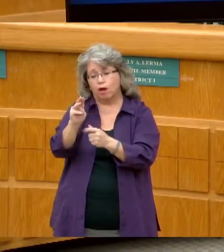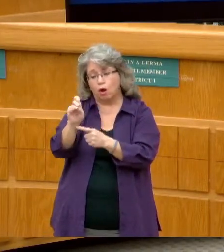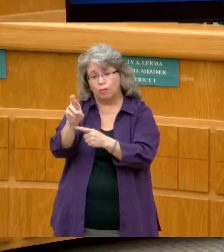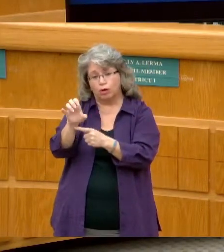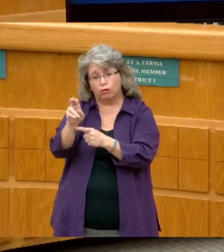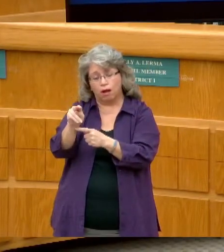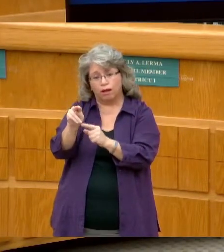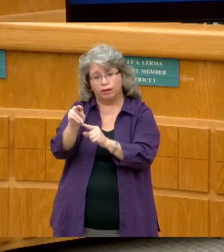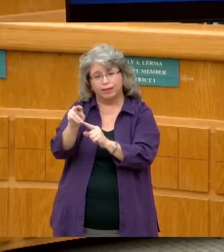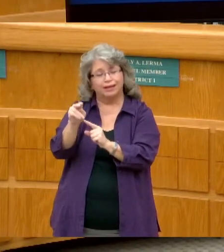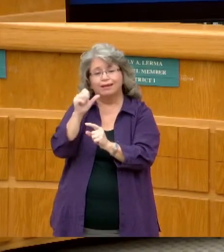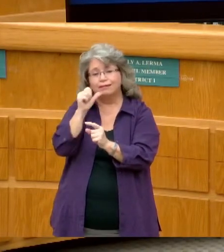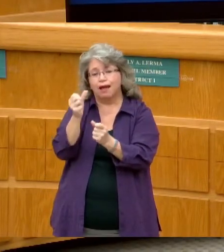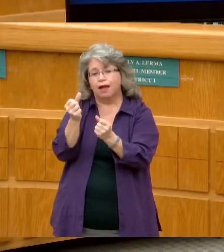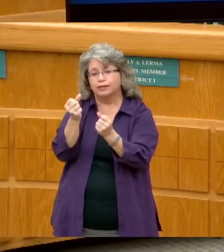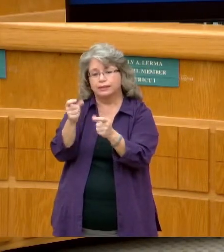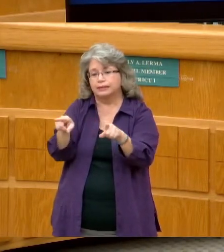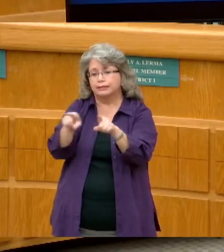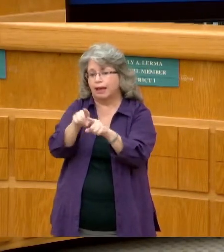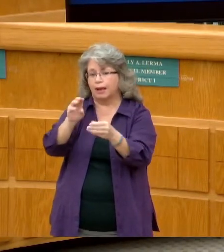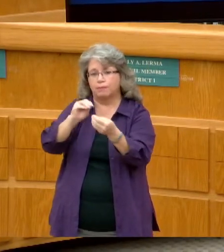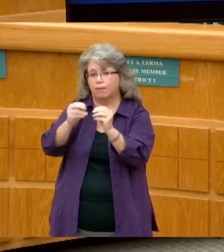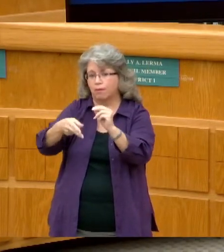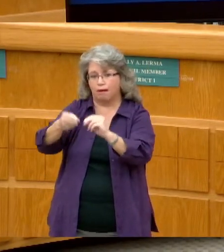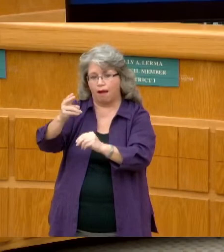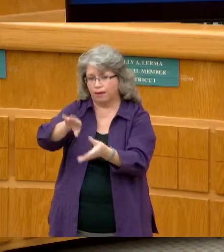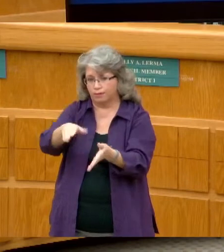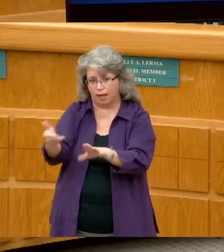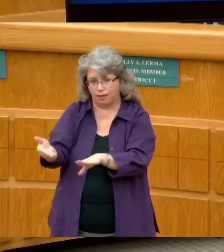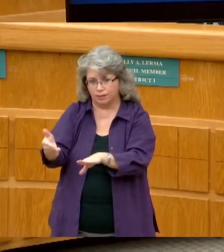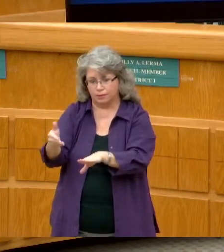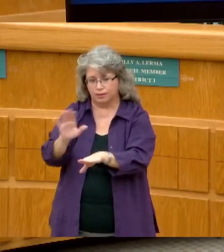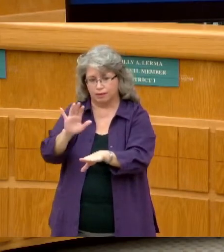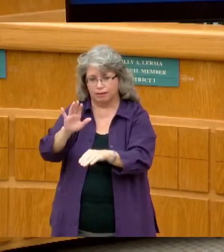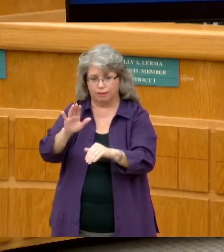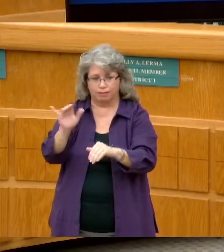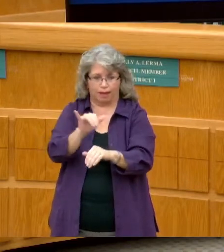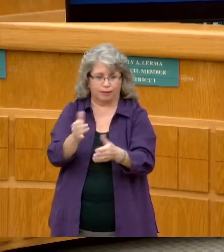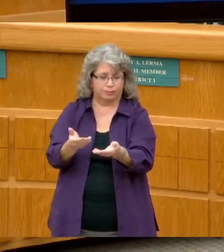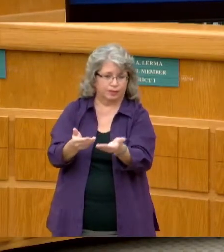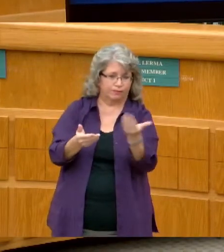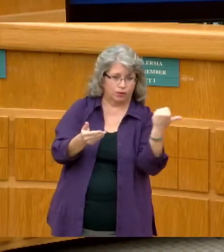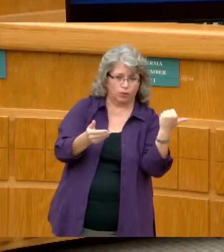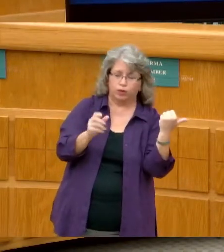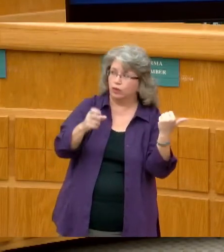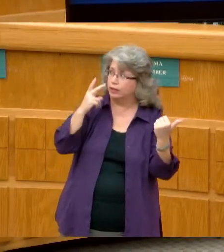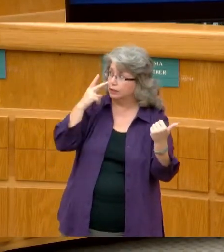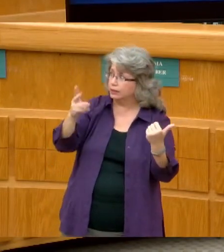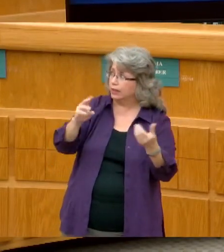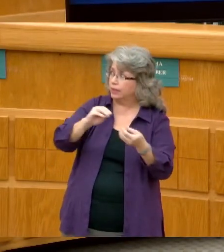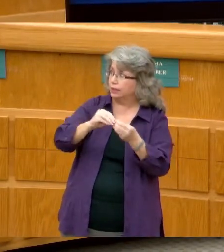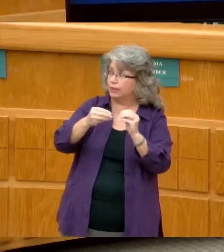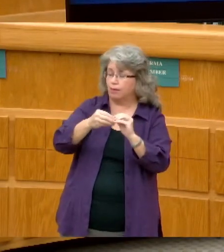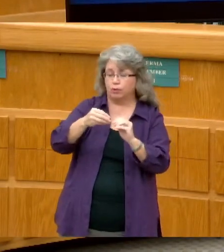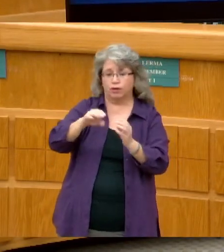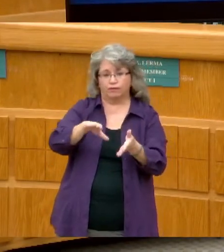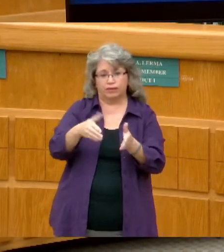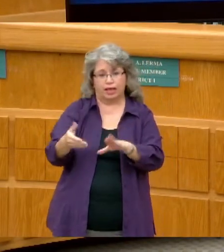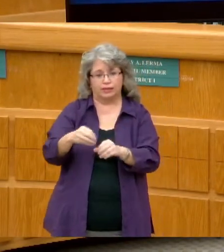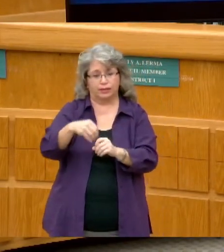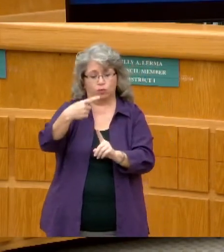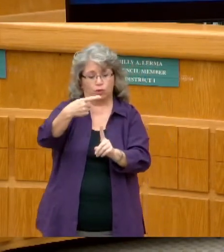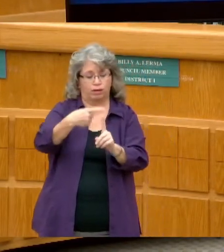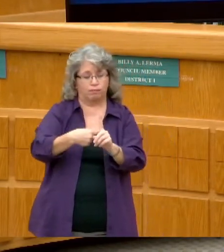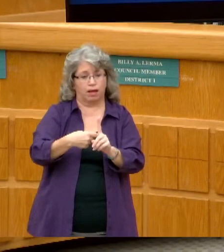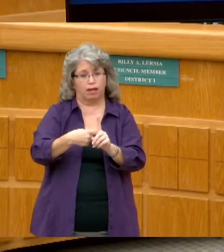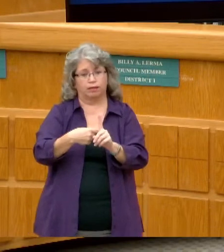the other two waves. You can see by this graph that on the other two waves, the number of deaths in 1 month was 180